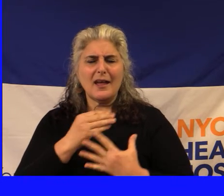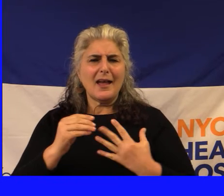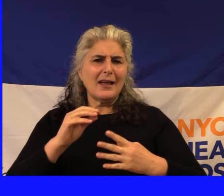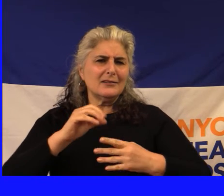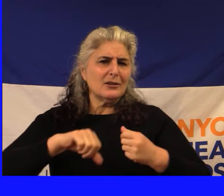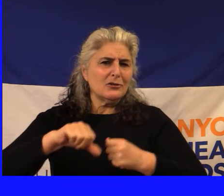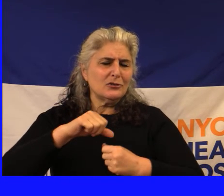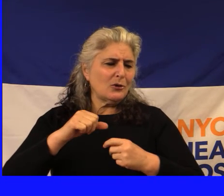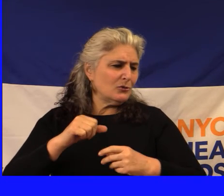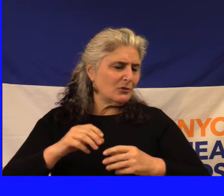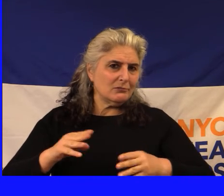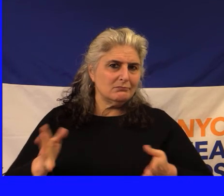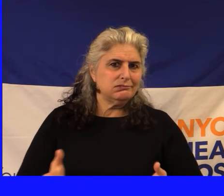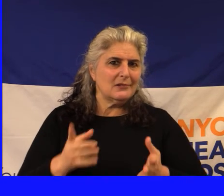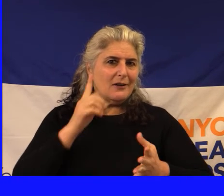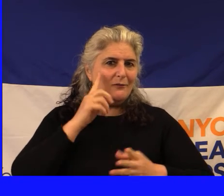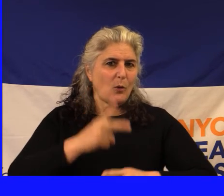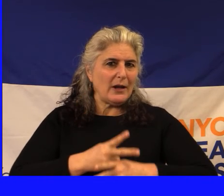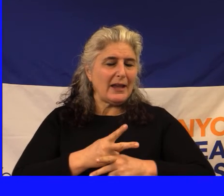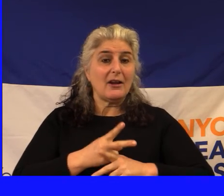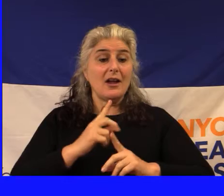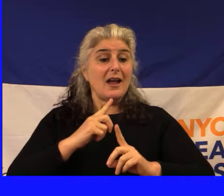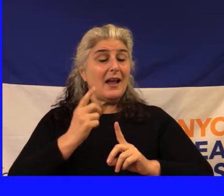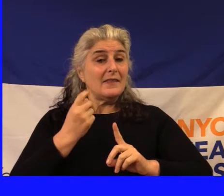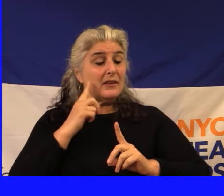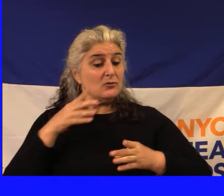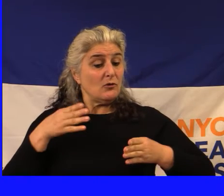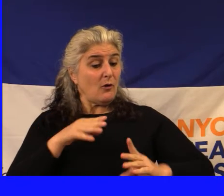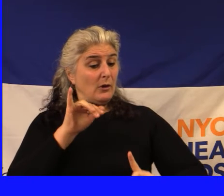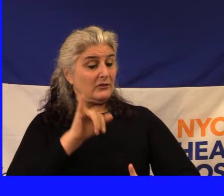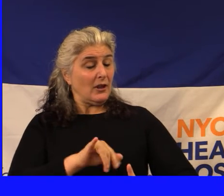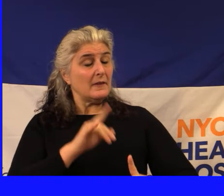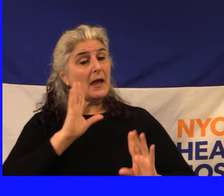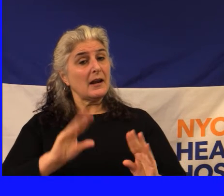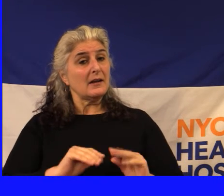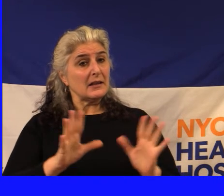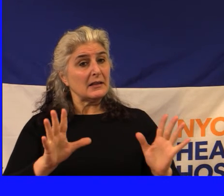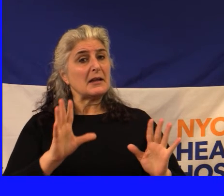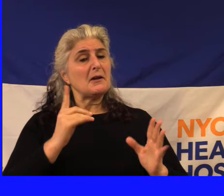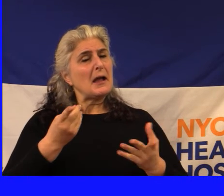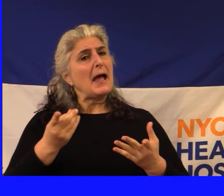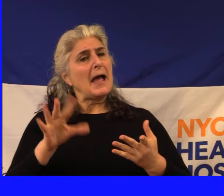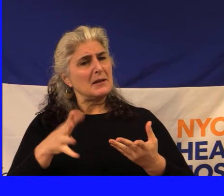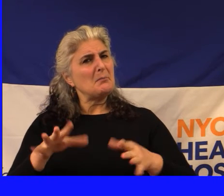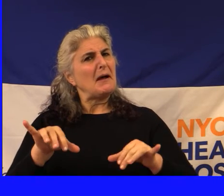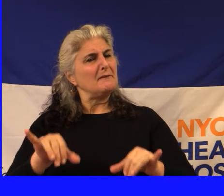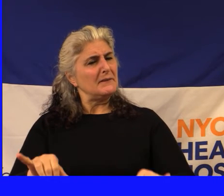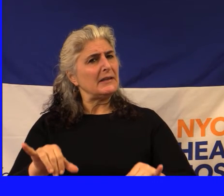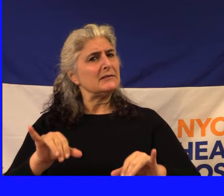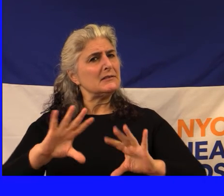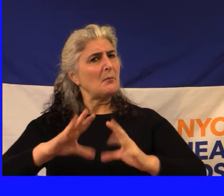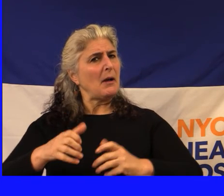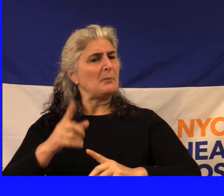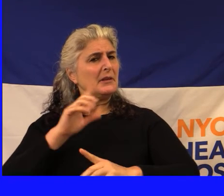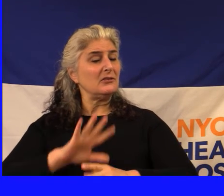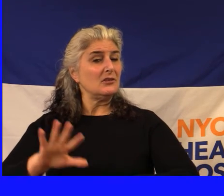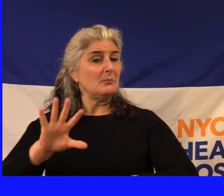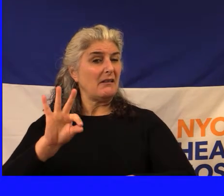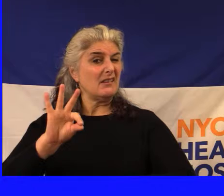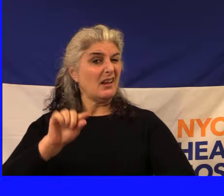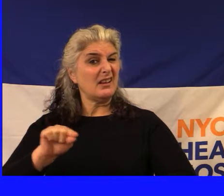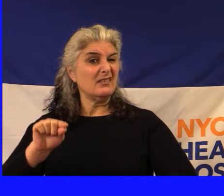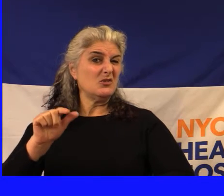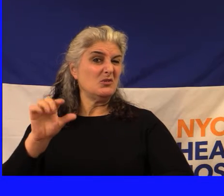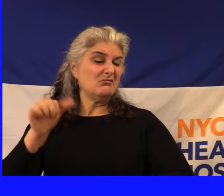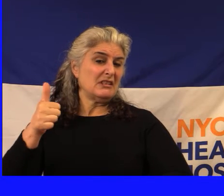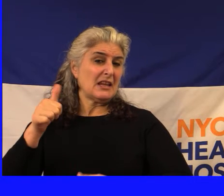to focus on that with a clear and relatively fixed population of about 9 or 10,000 people, compared